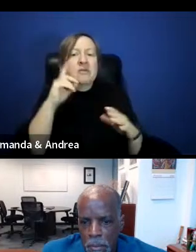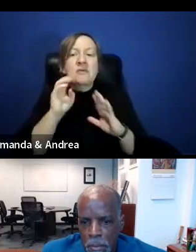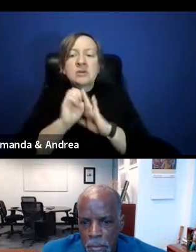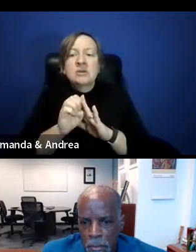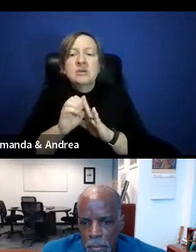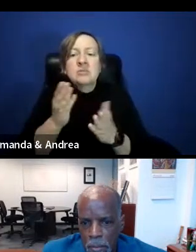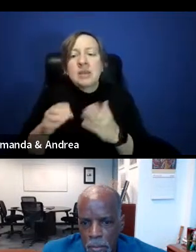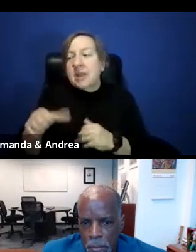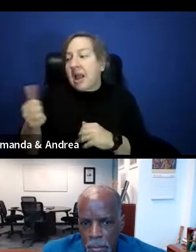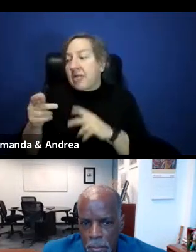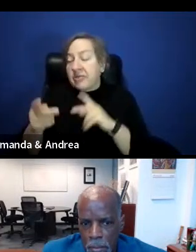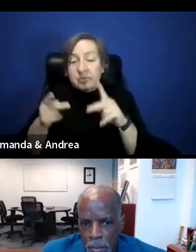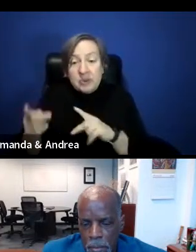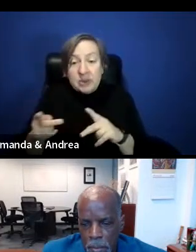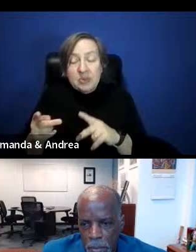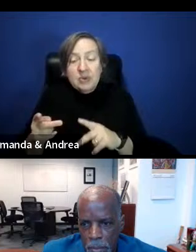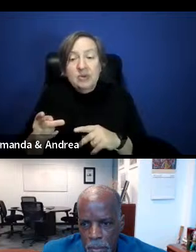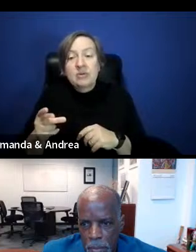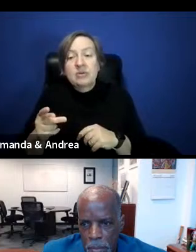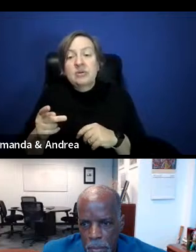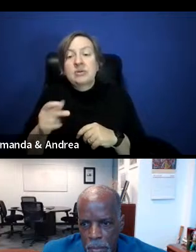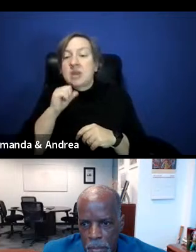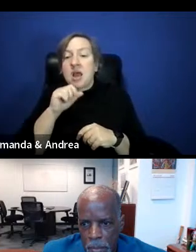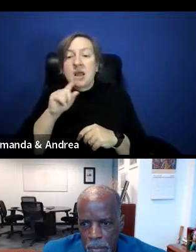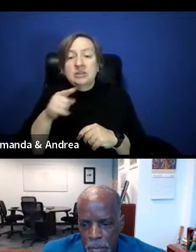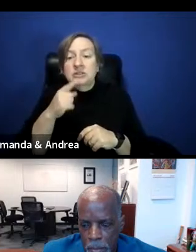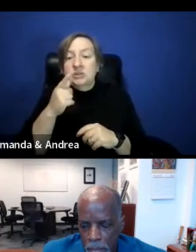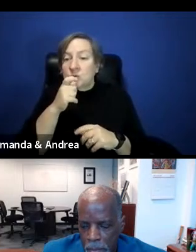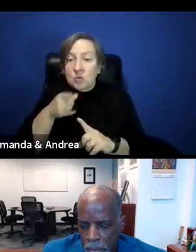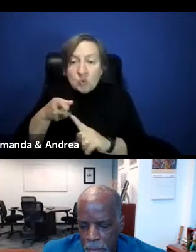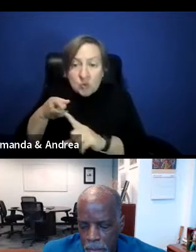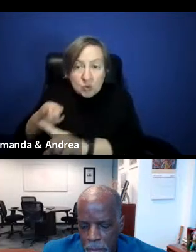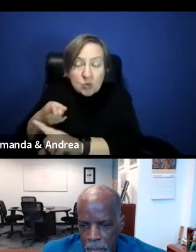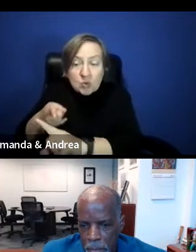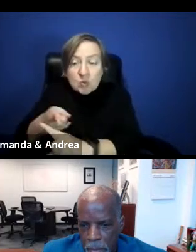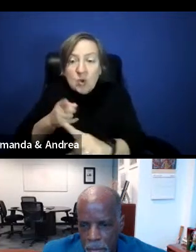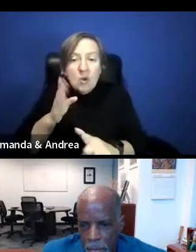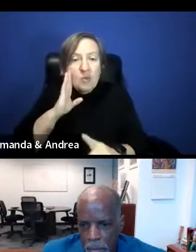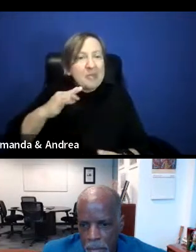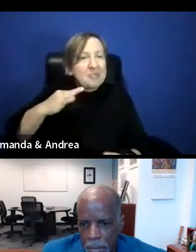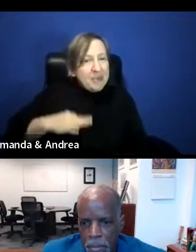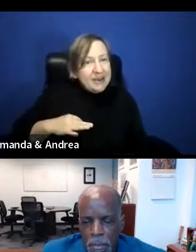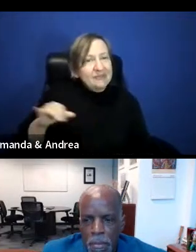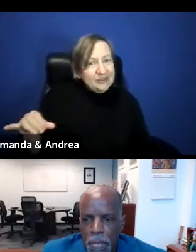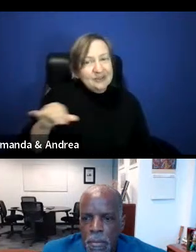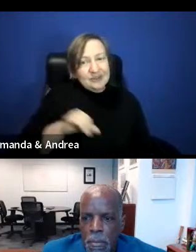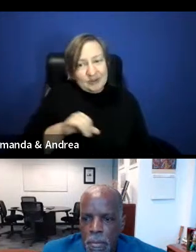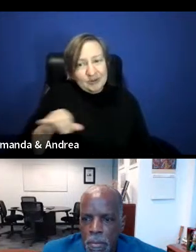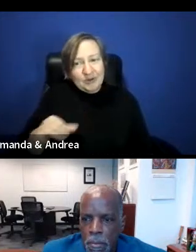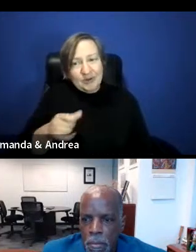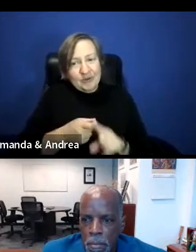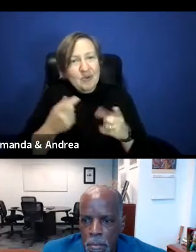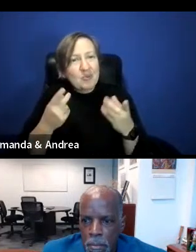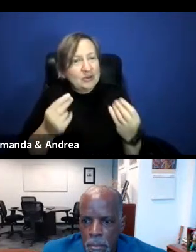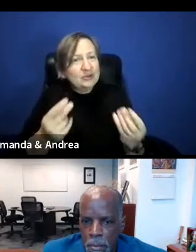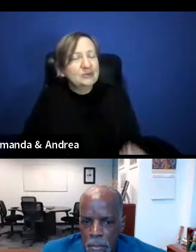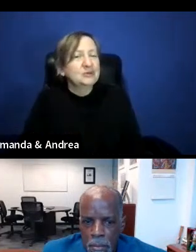other people besides the people you are trying to target that will benefit from what you're going to do.